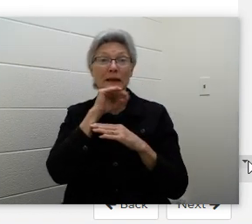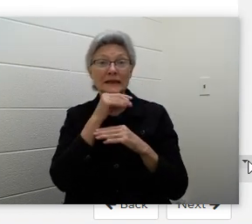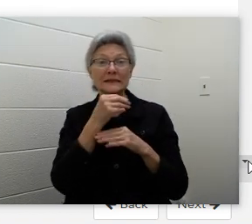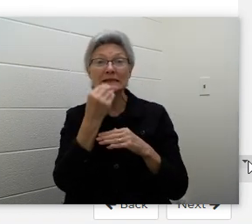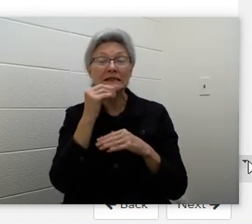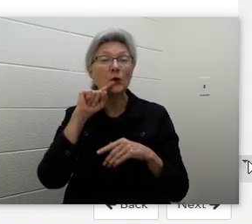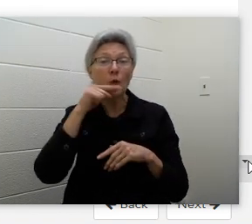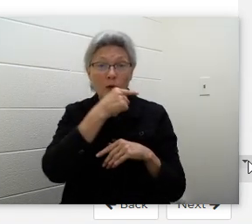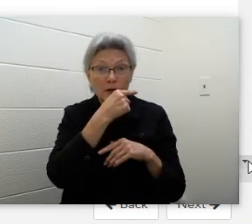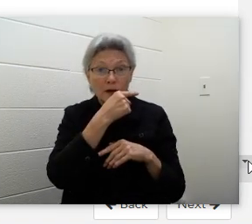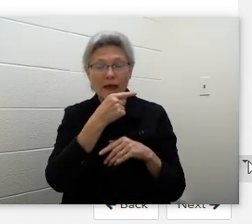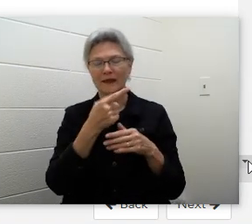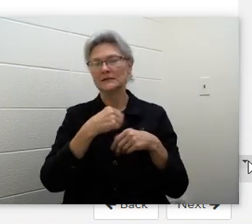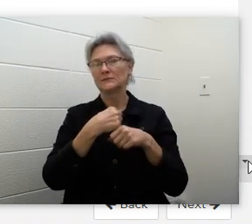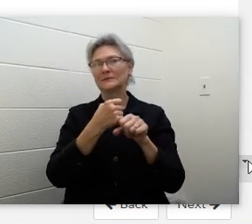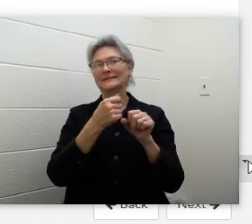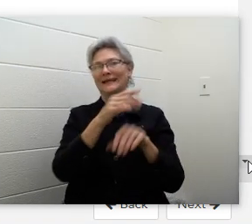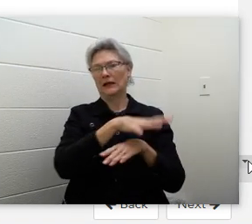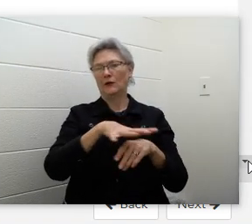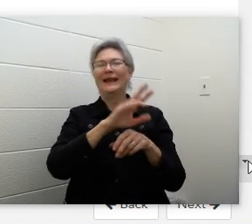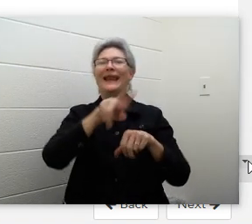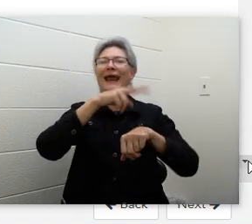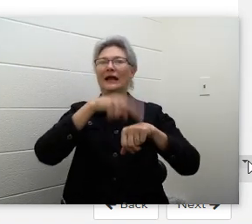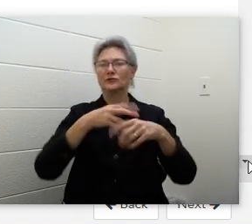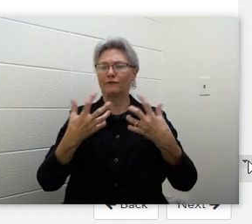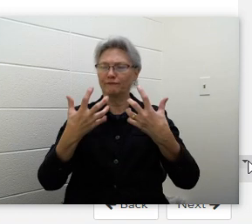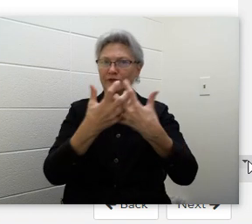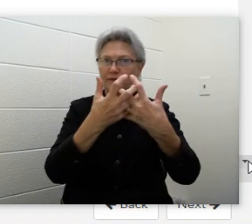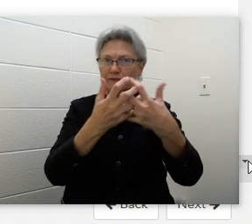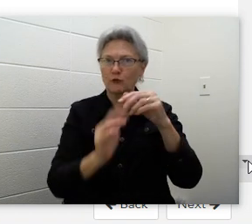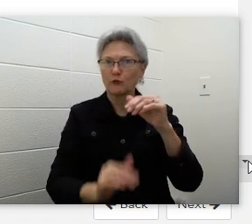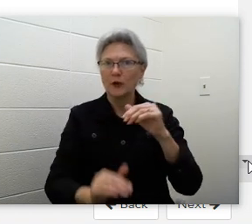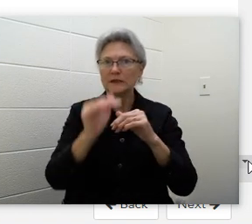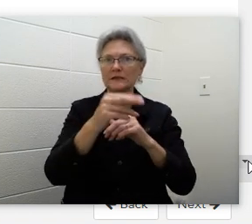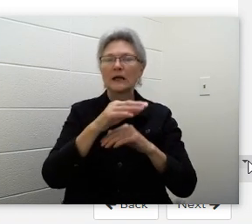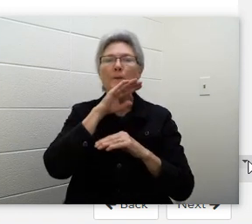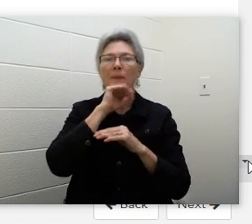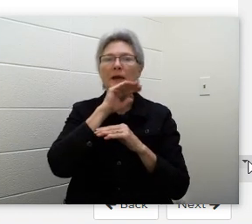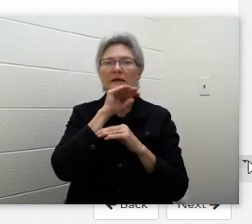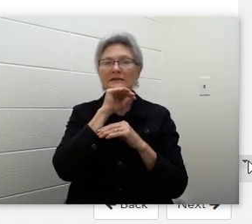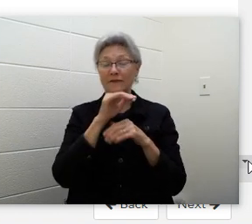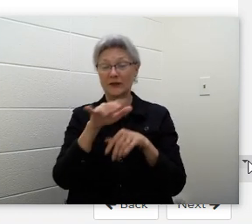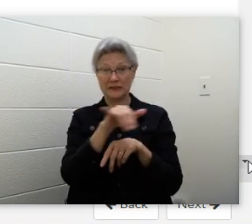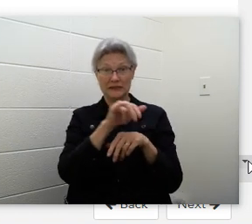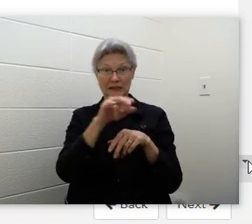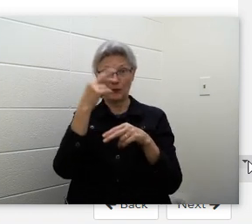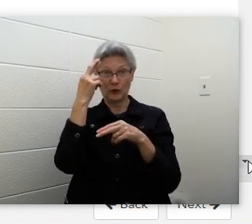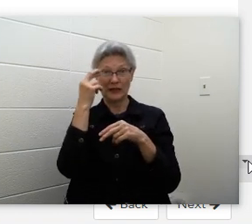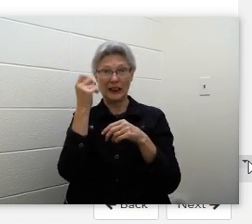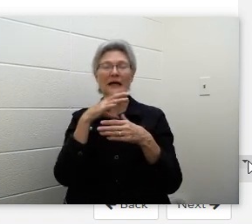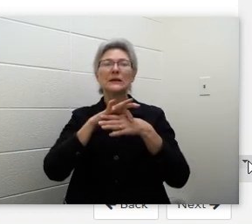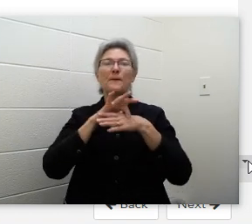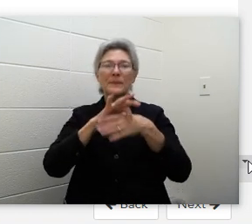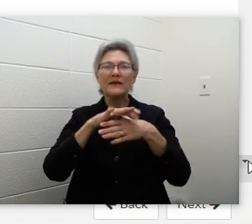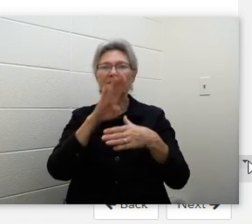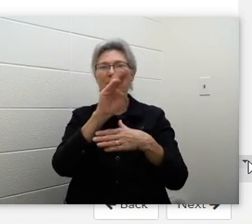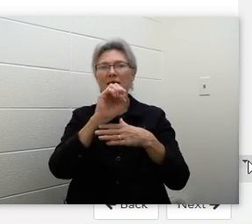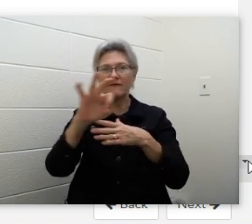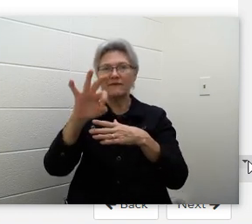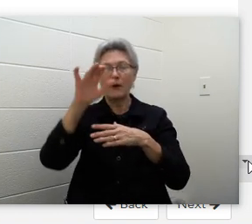corn. This makes the area a natural fit for raising hogs. For the same reason, a lot of beef is produced in the